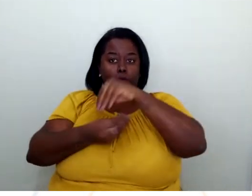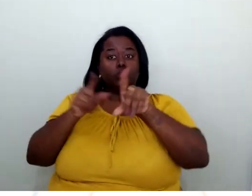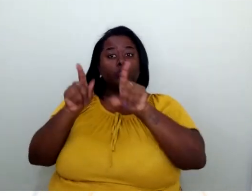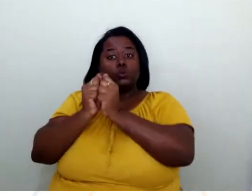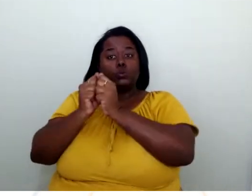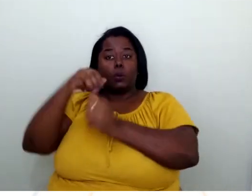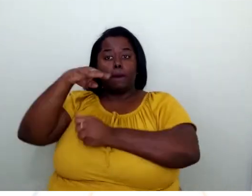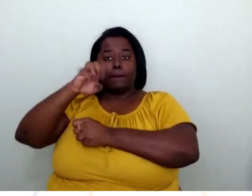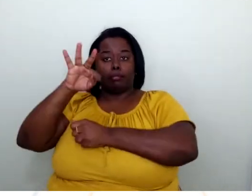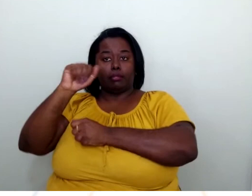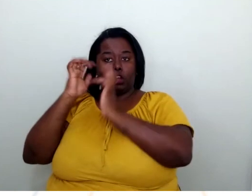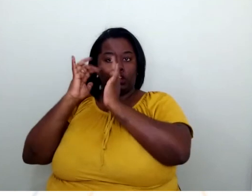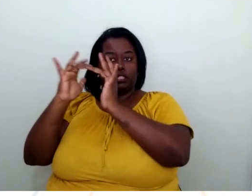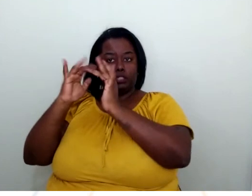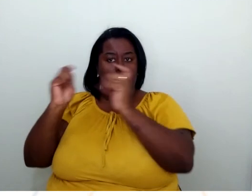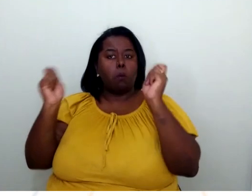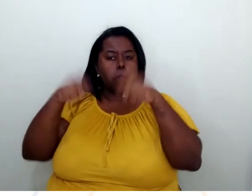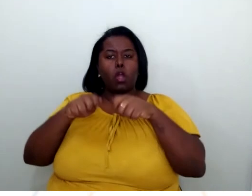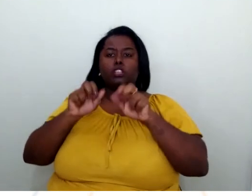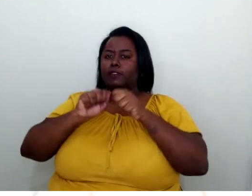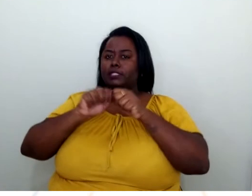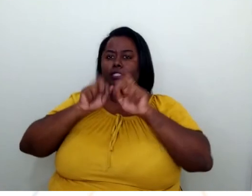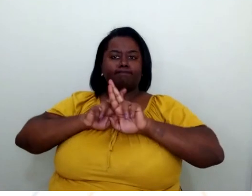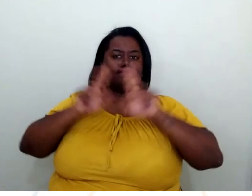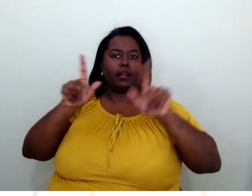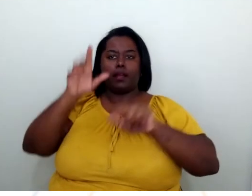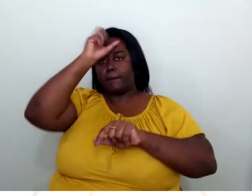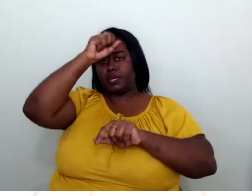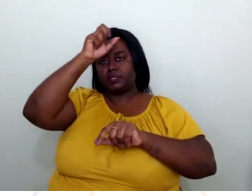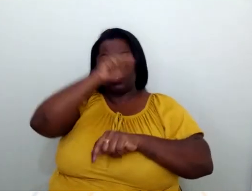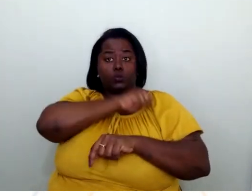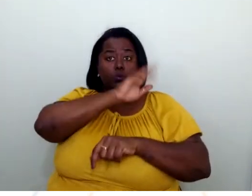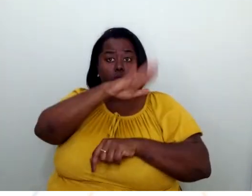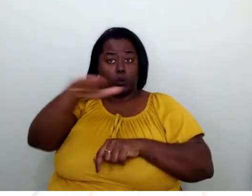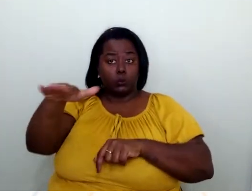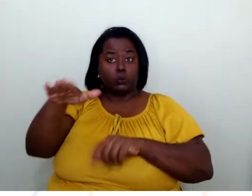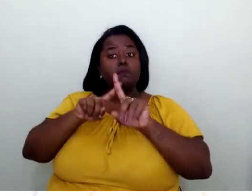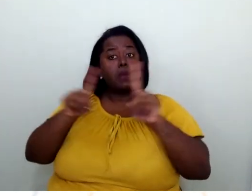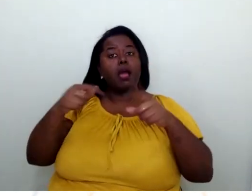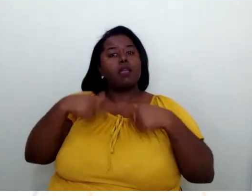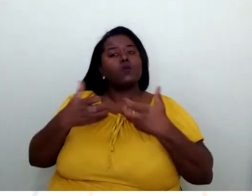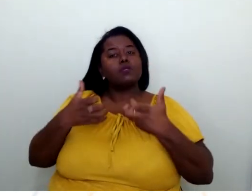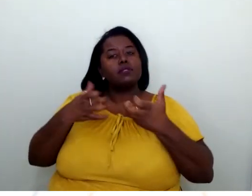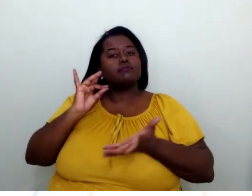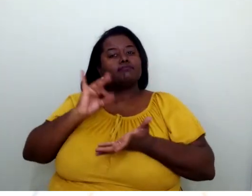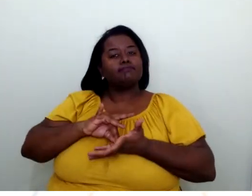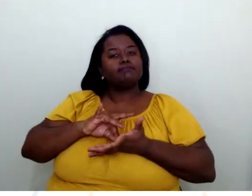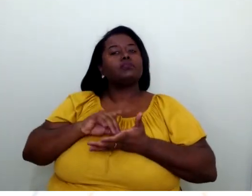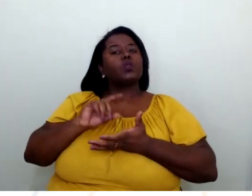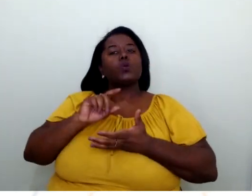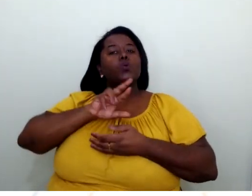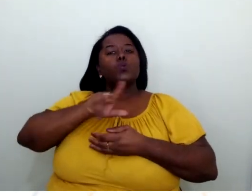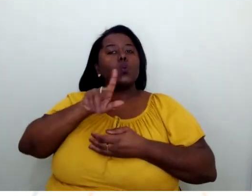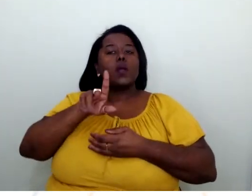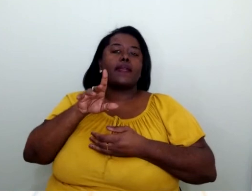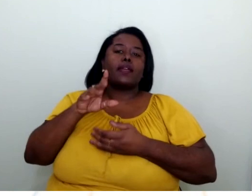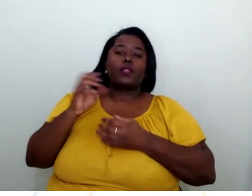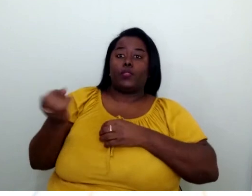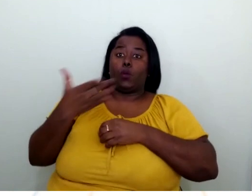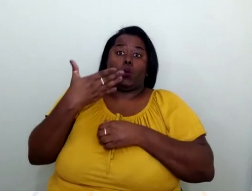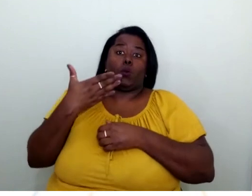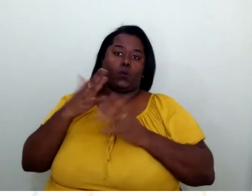together, to put their names to it, and to present this to the teacher or the professor for the